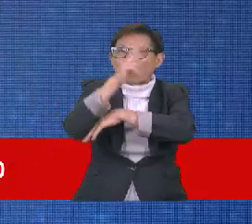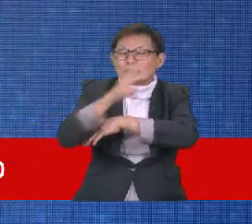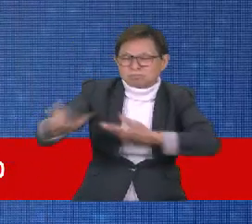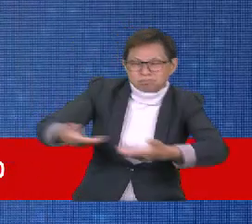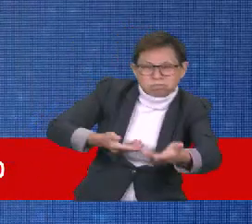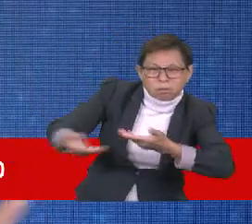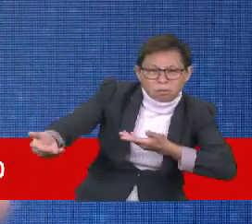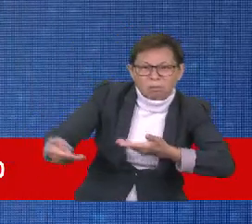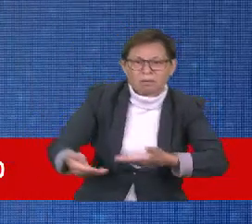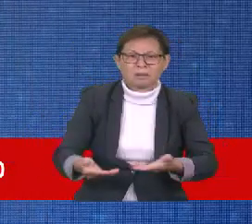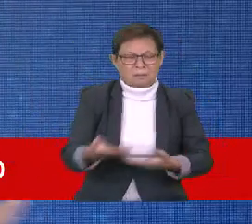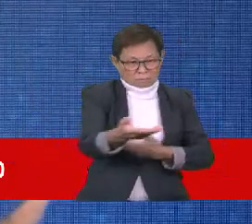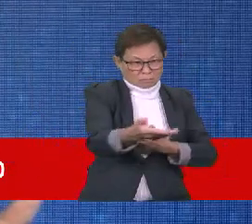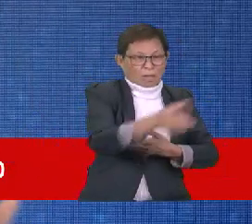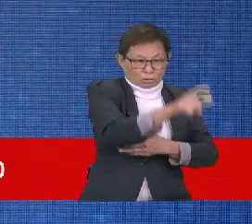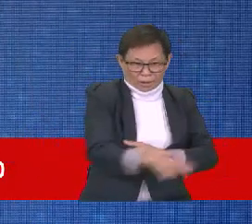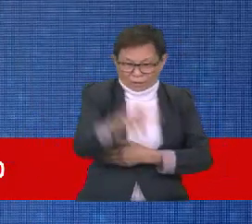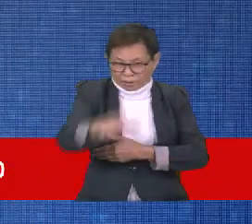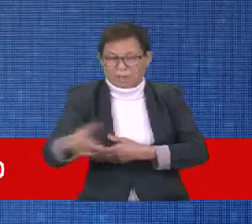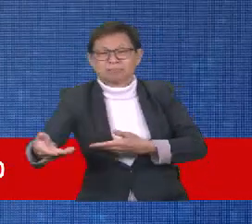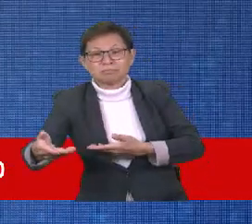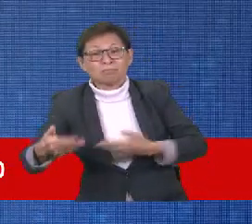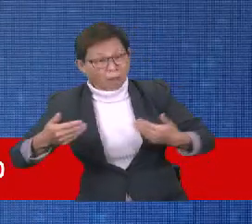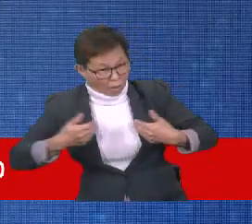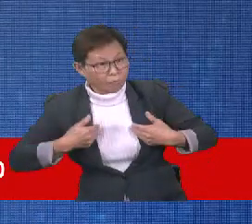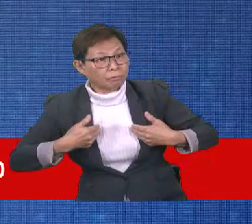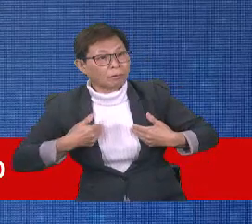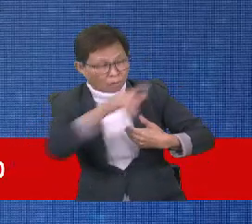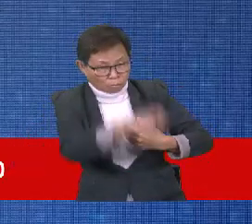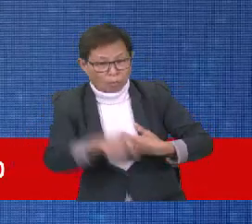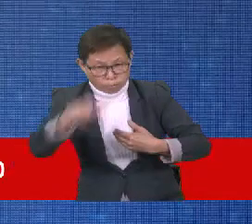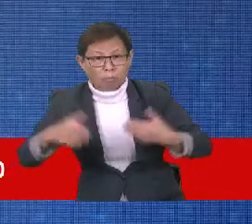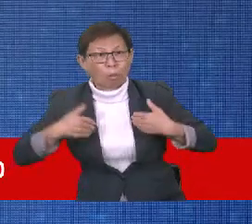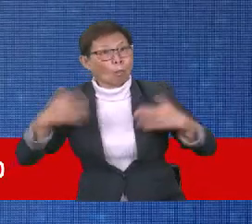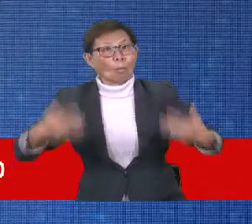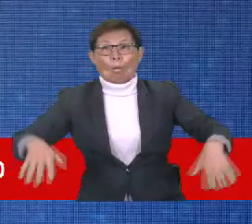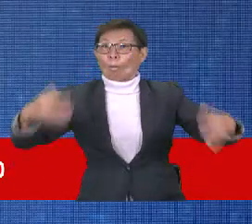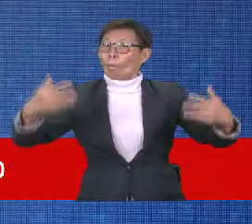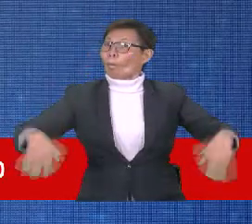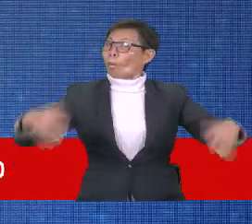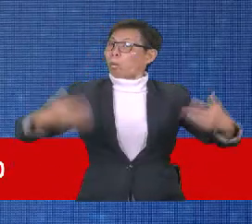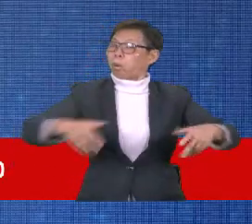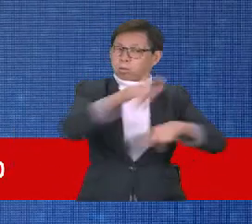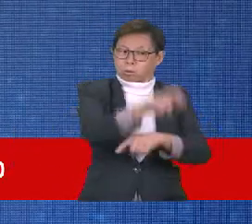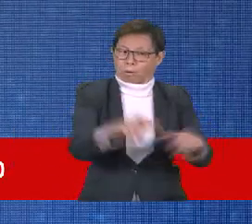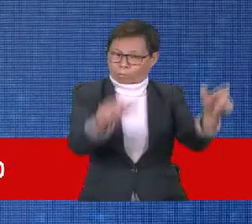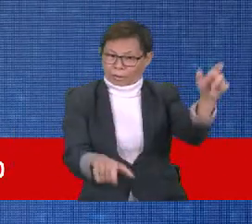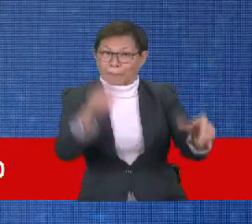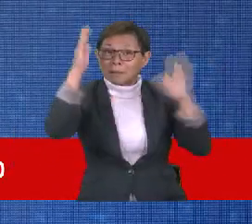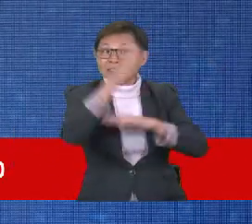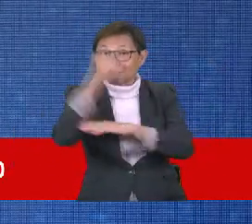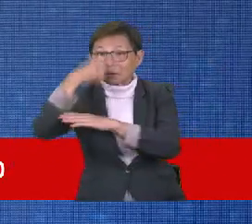Although between the people or the rakyat, you say, it has been phenomenal. I mean, the huge